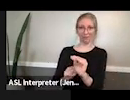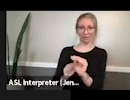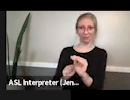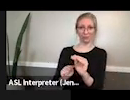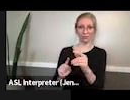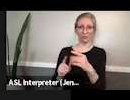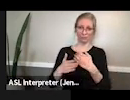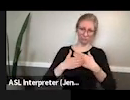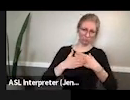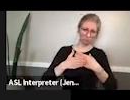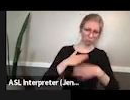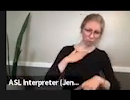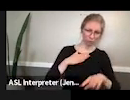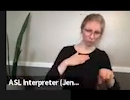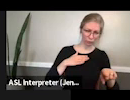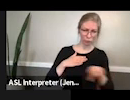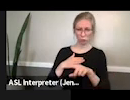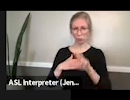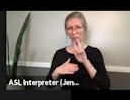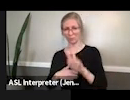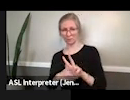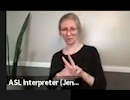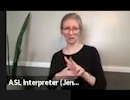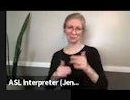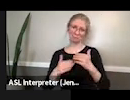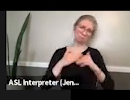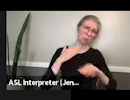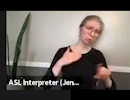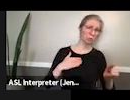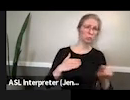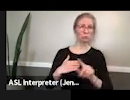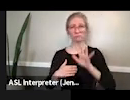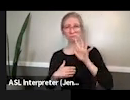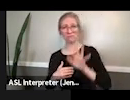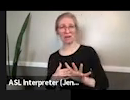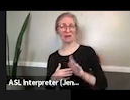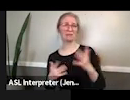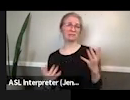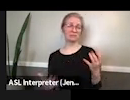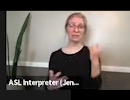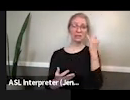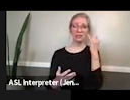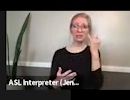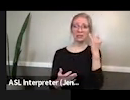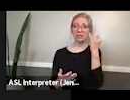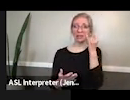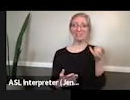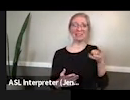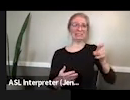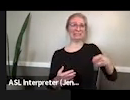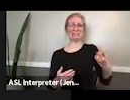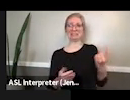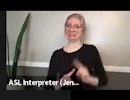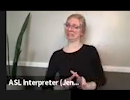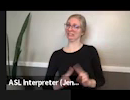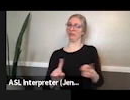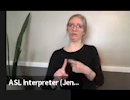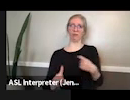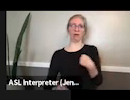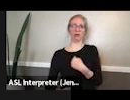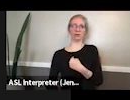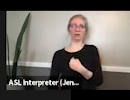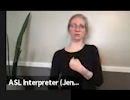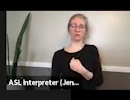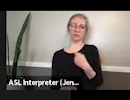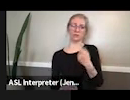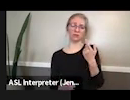to 3, birth to 5, that if they needed something different from us because